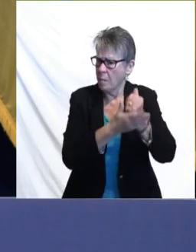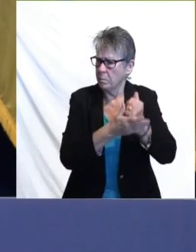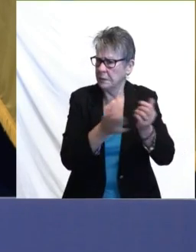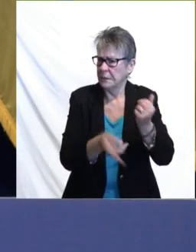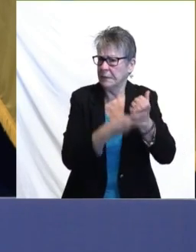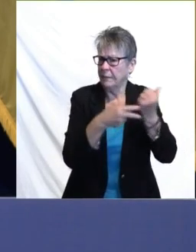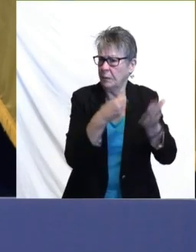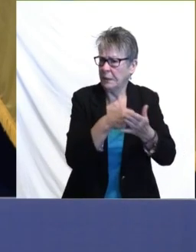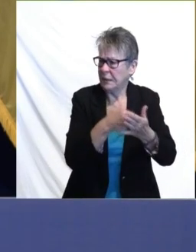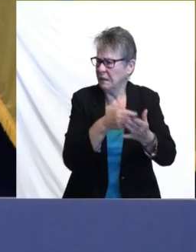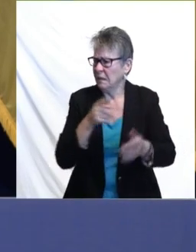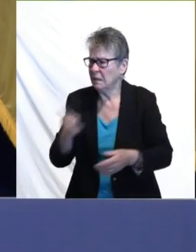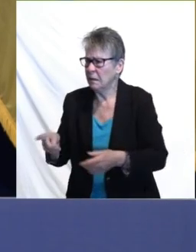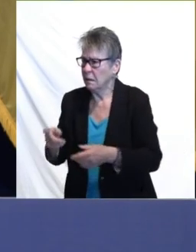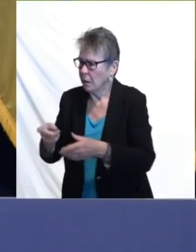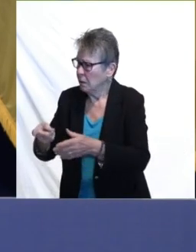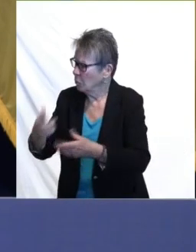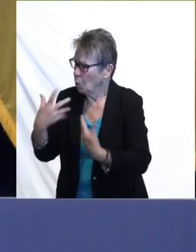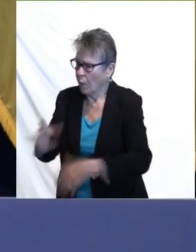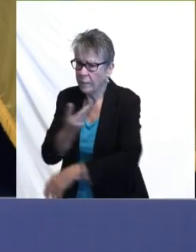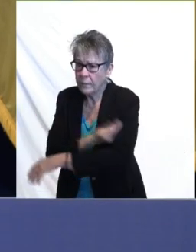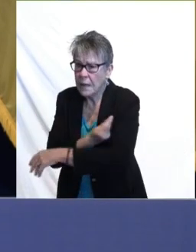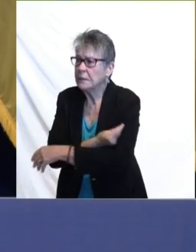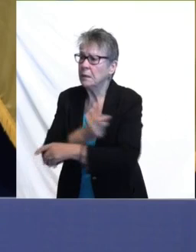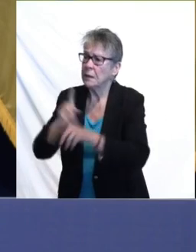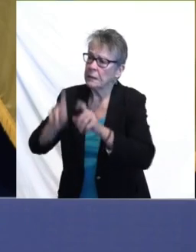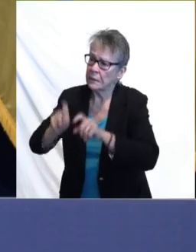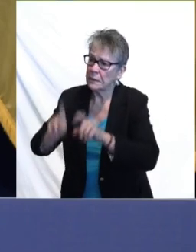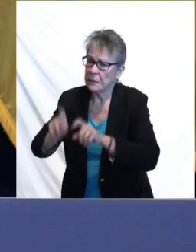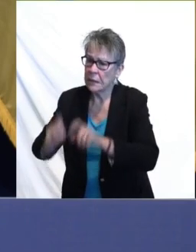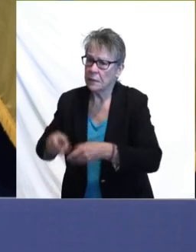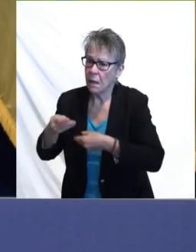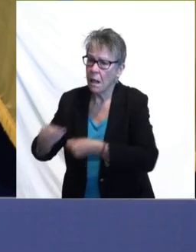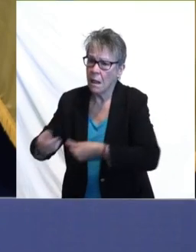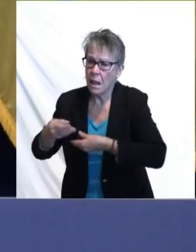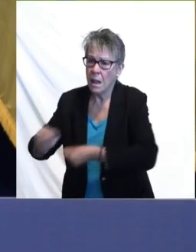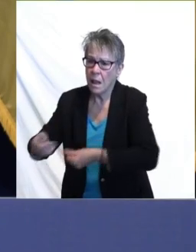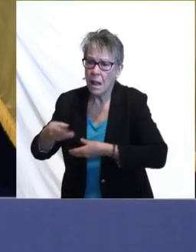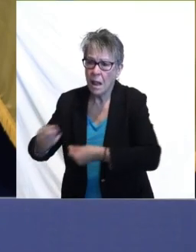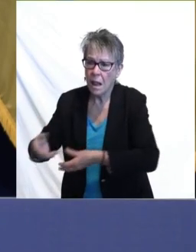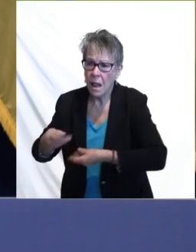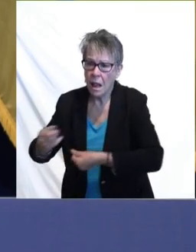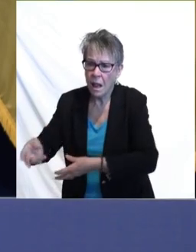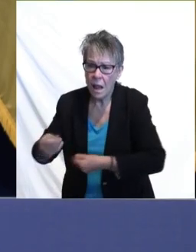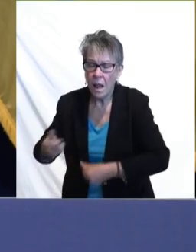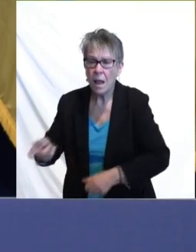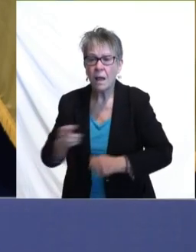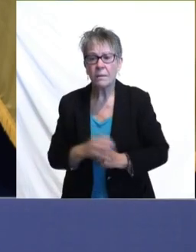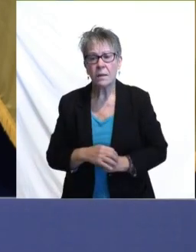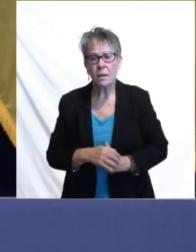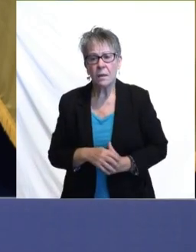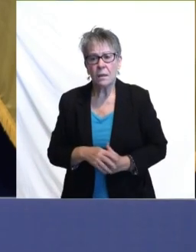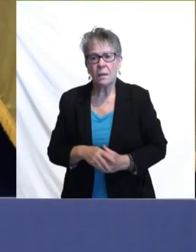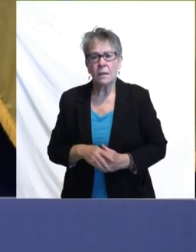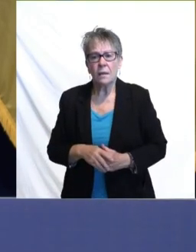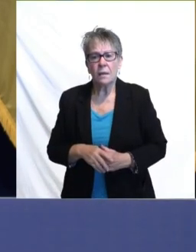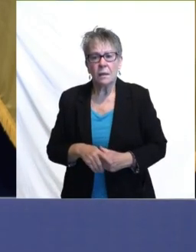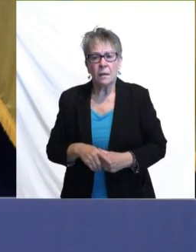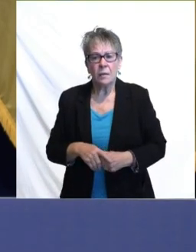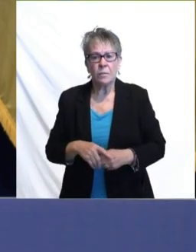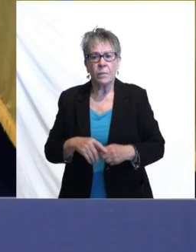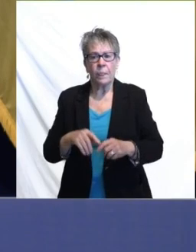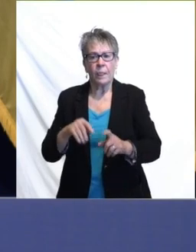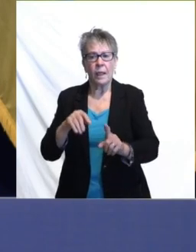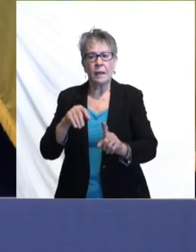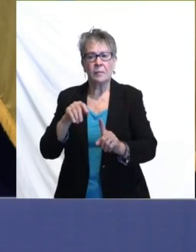want the record to show. You're back on the lineup here. These are Did Alex leave you just by yourself? Yes, but these questions are from him. Oh, they are, so